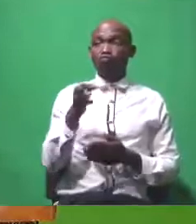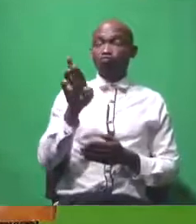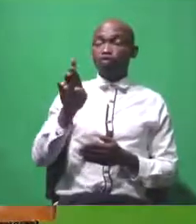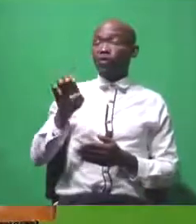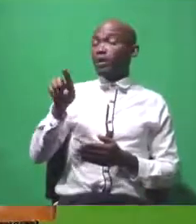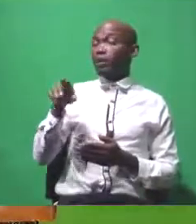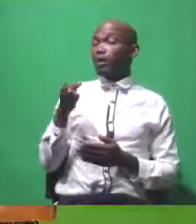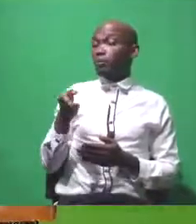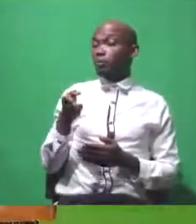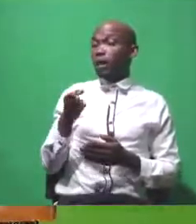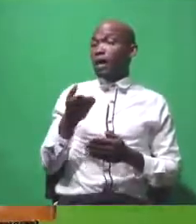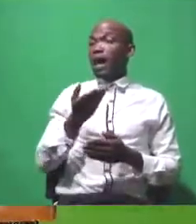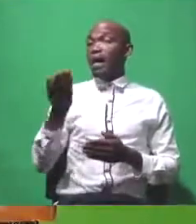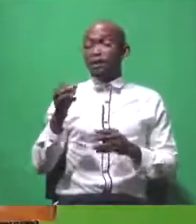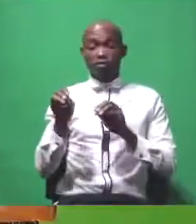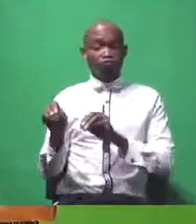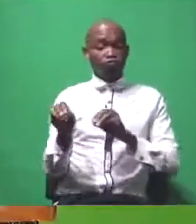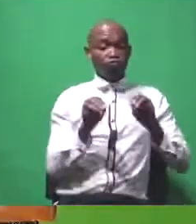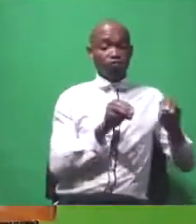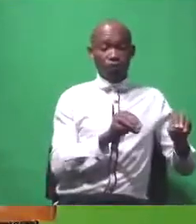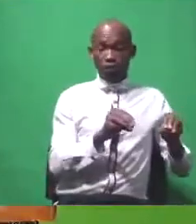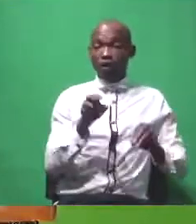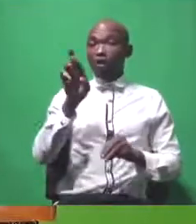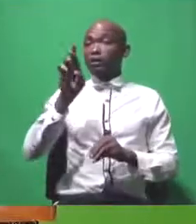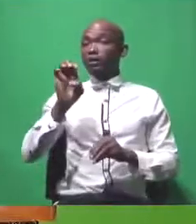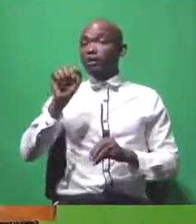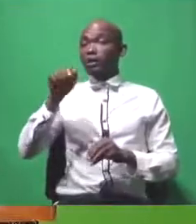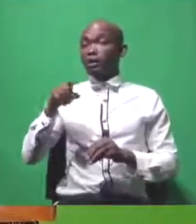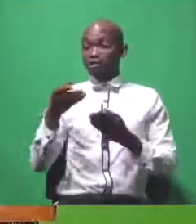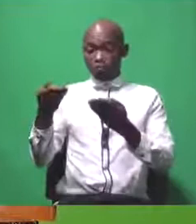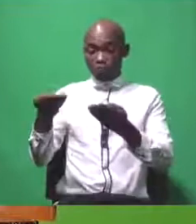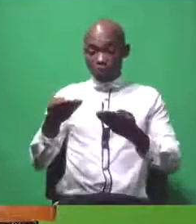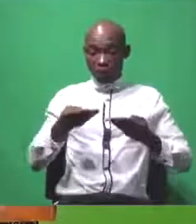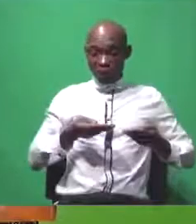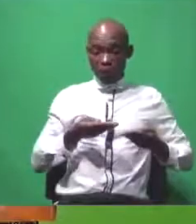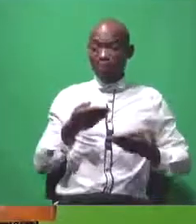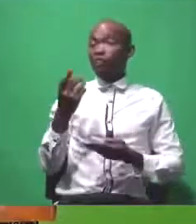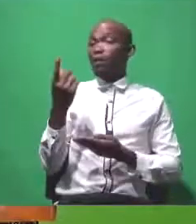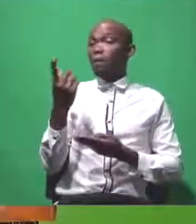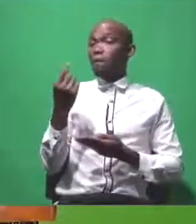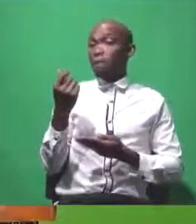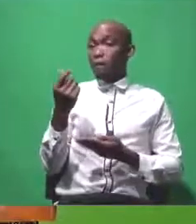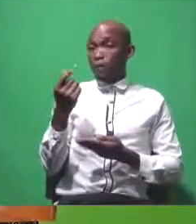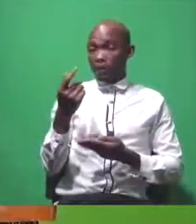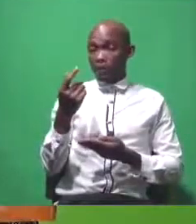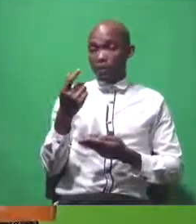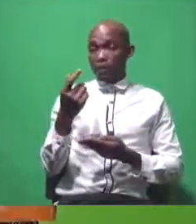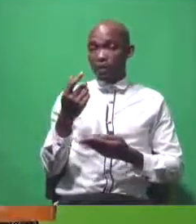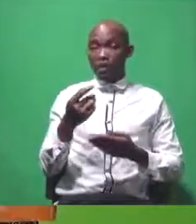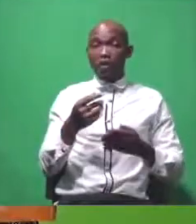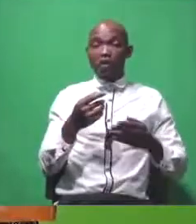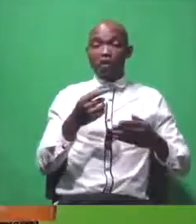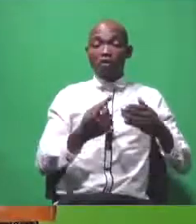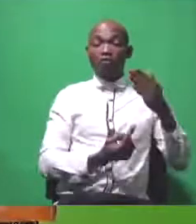Another transaction is RIP receive a cash from sales